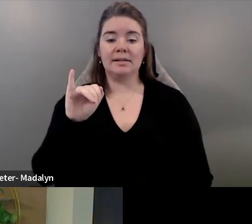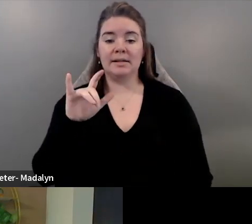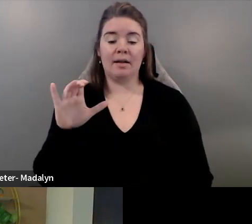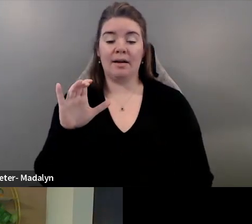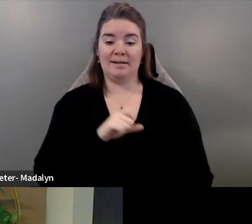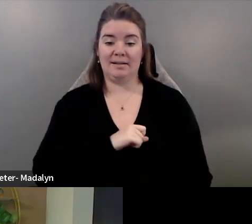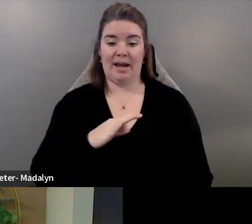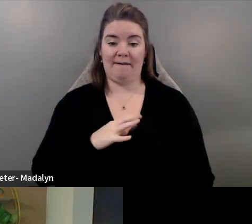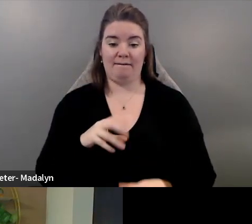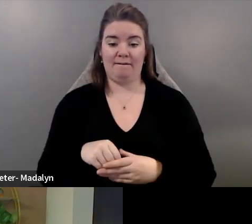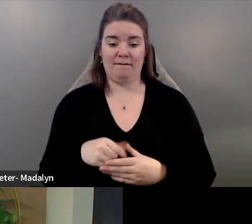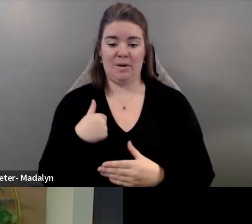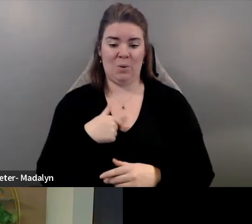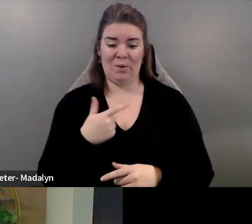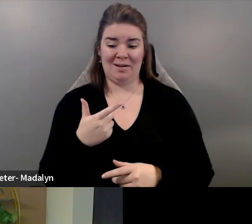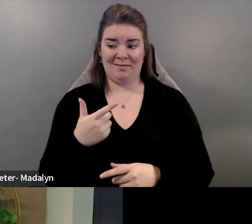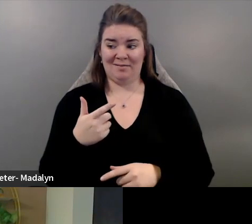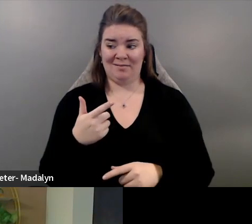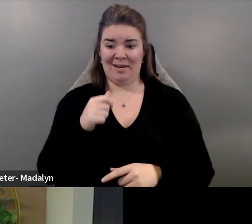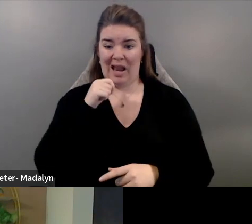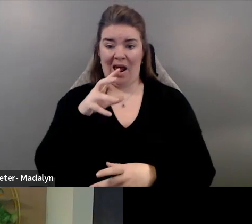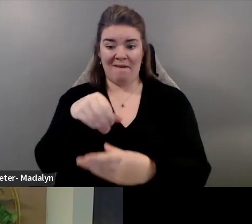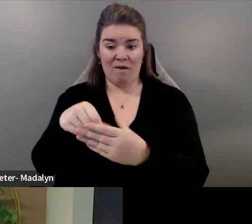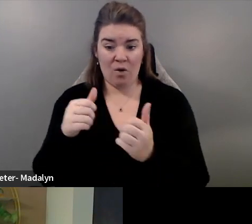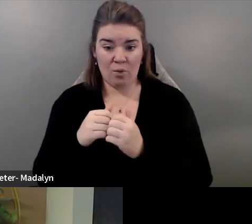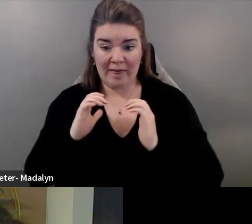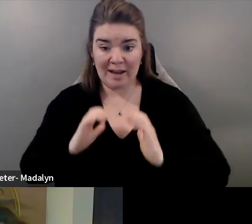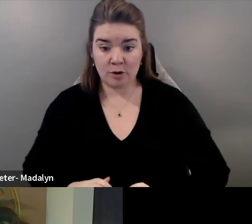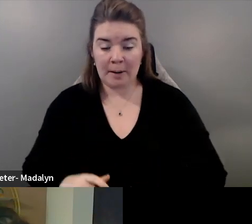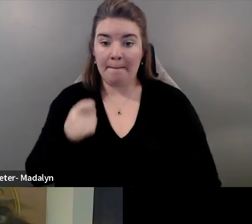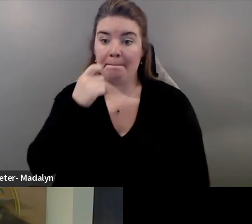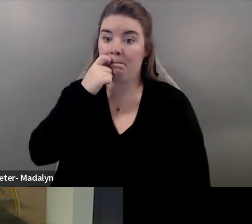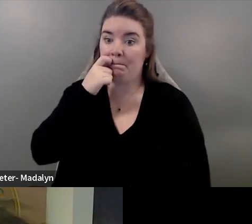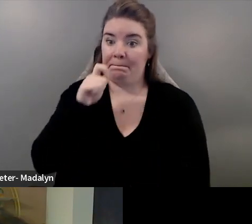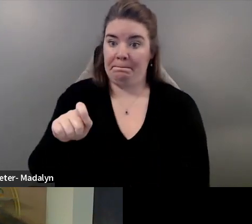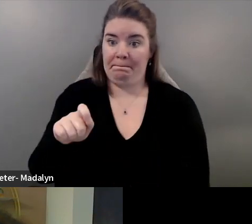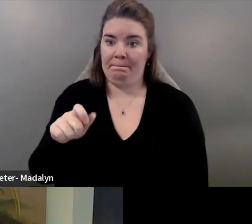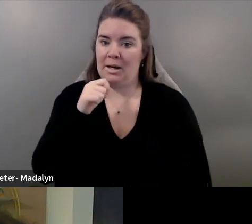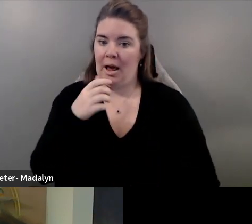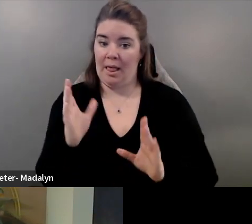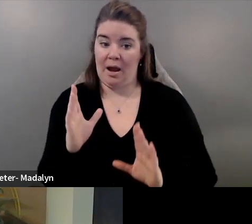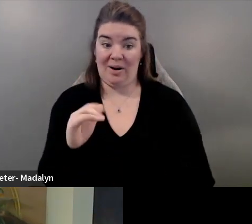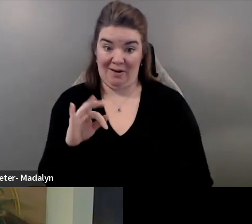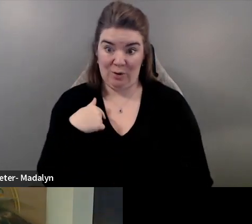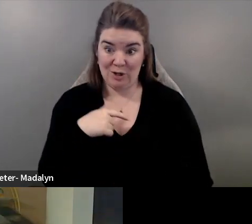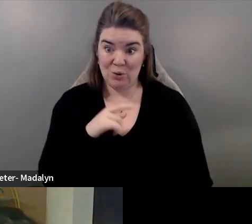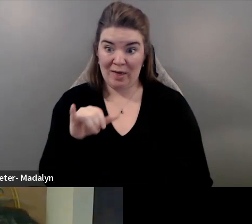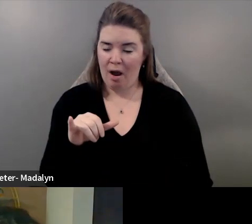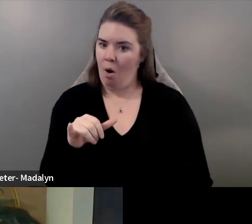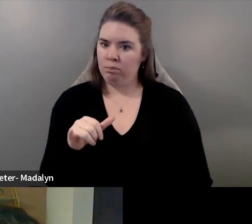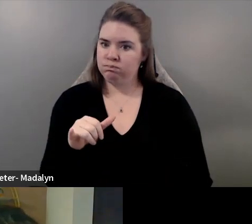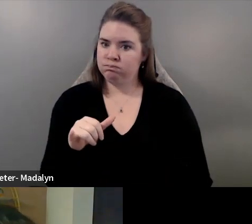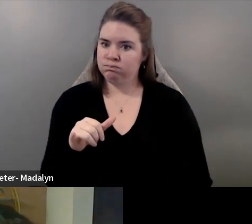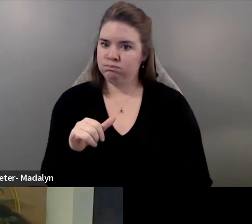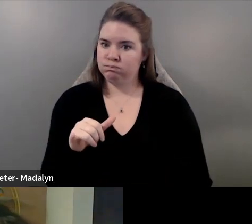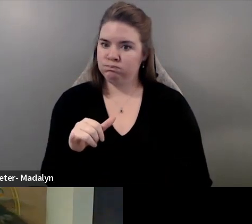because we don't get to work with consumers at all, period. We're not allowed. If we do, we're in a lot of trouble. So we